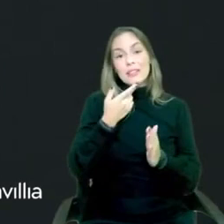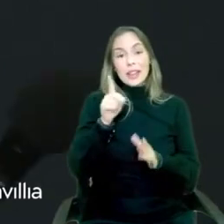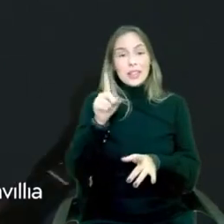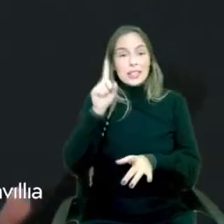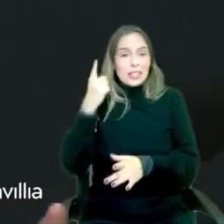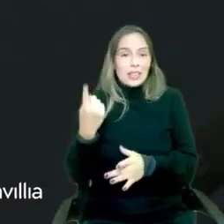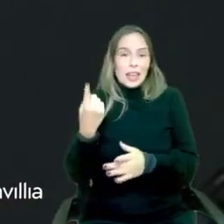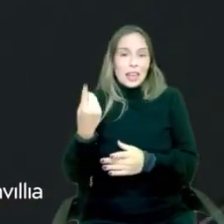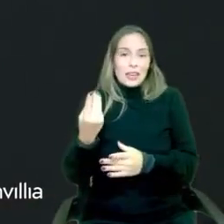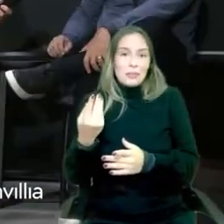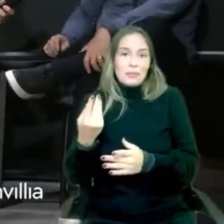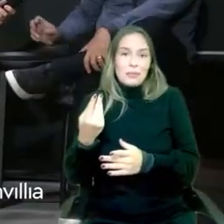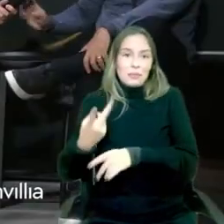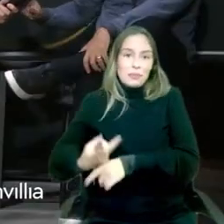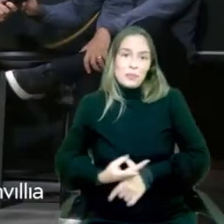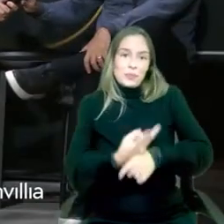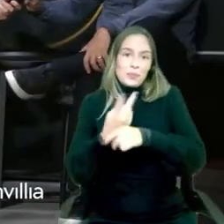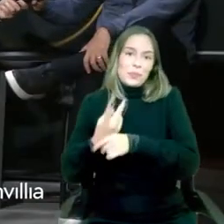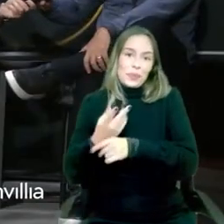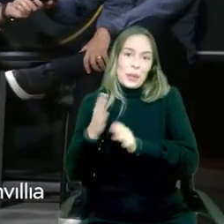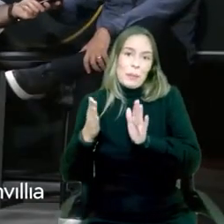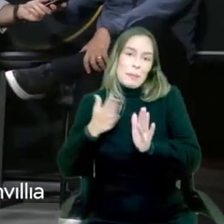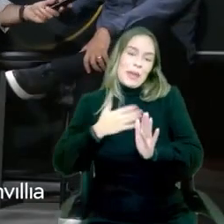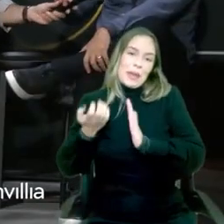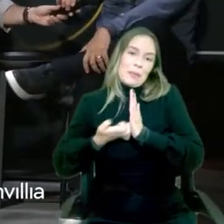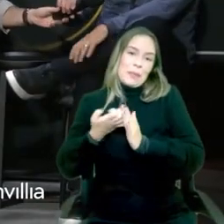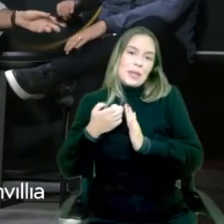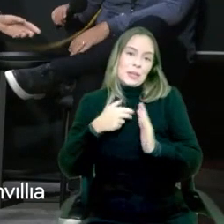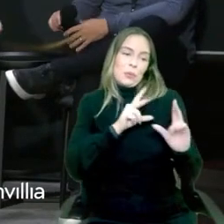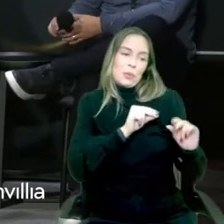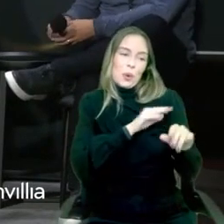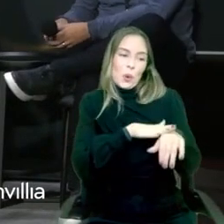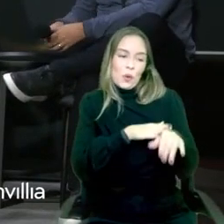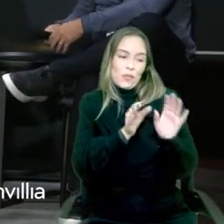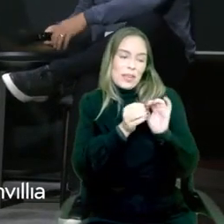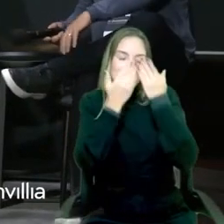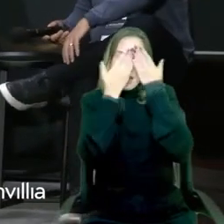that. Okay, go ahead, Danilo.